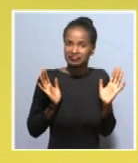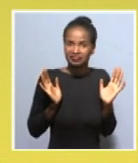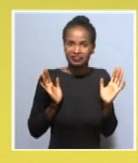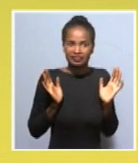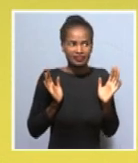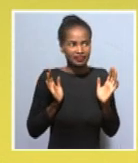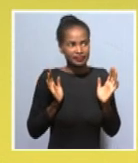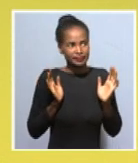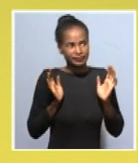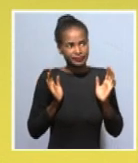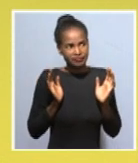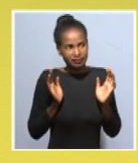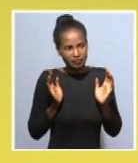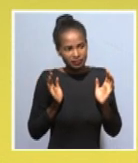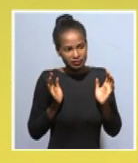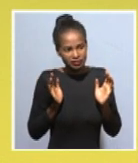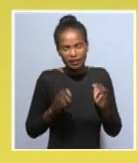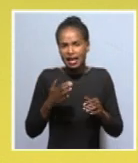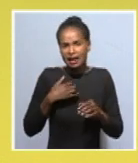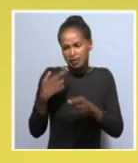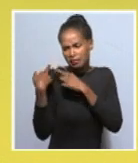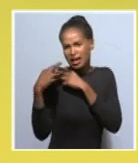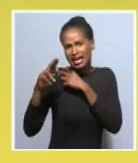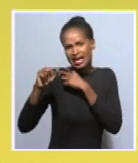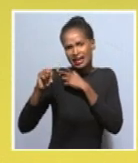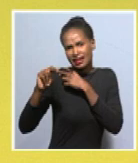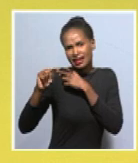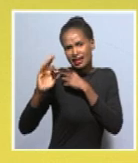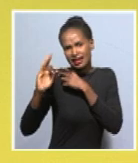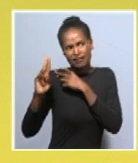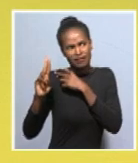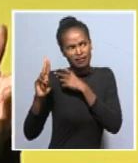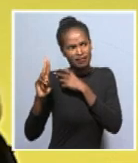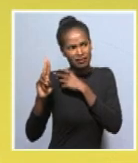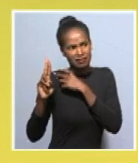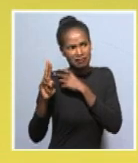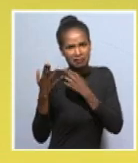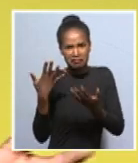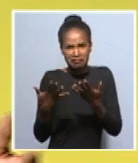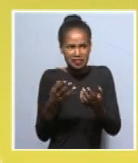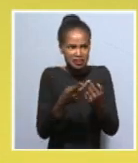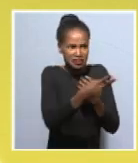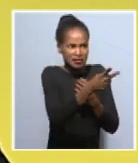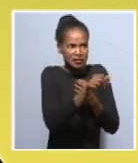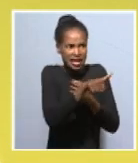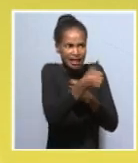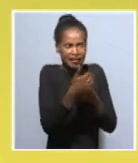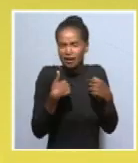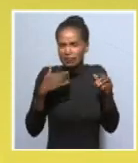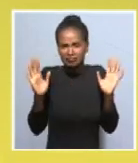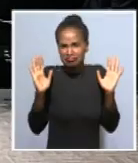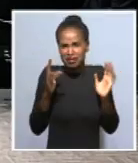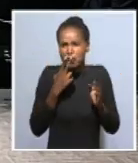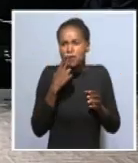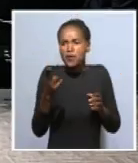as a president of an NFU, but I could probably refer to any one of the panels who can say something on that.